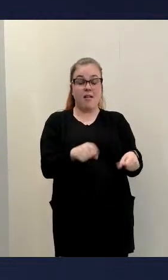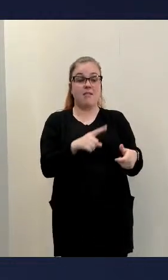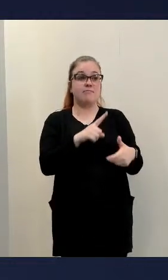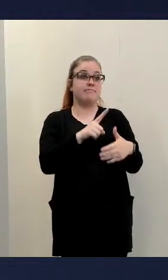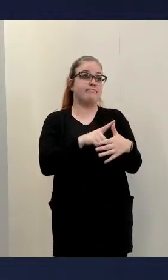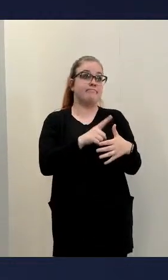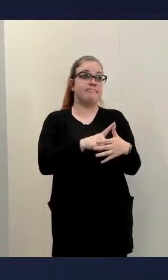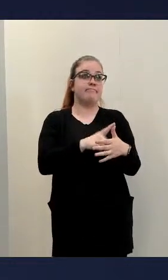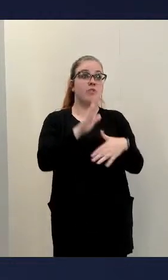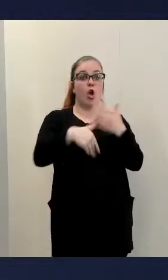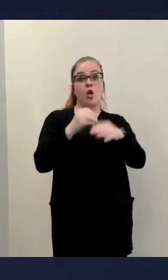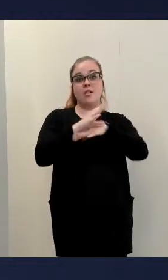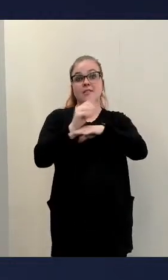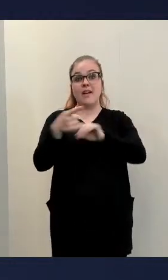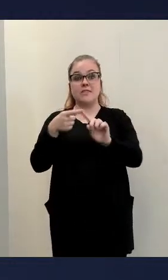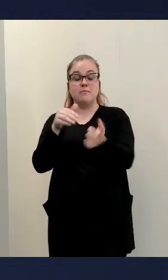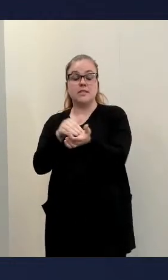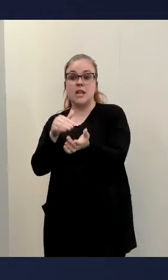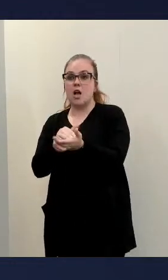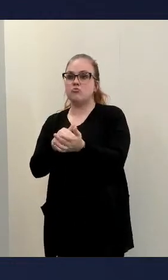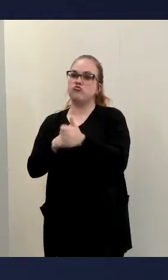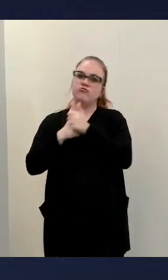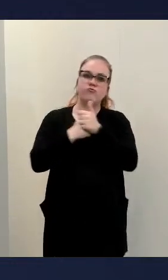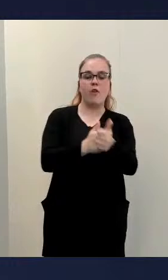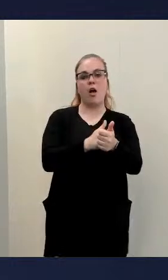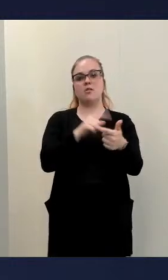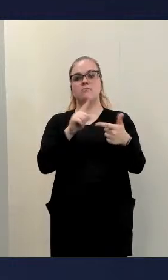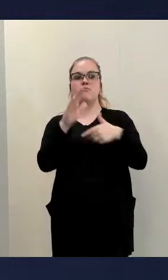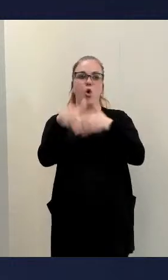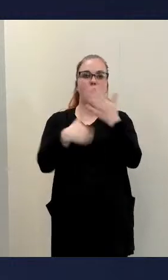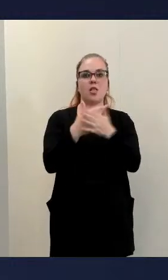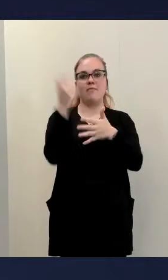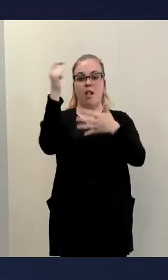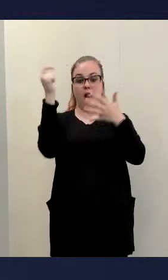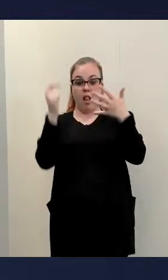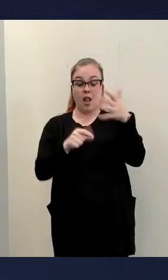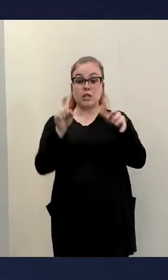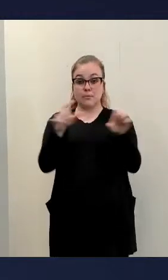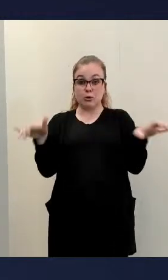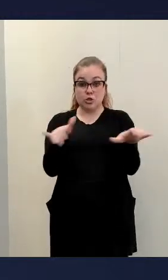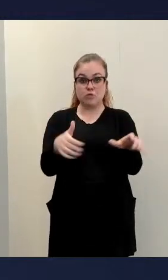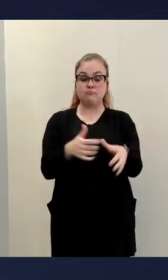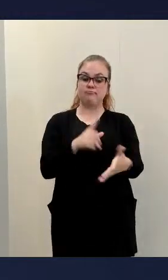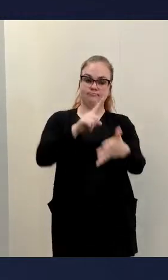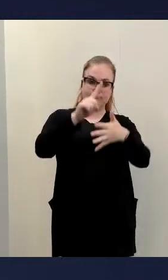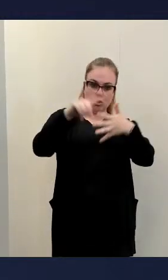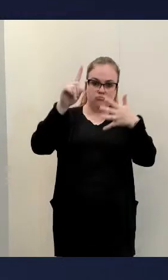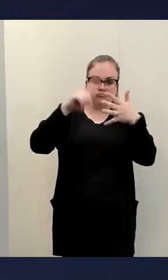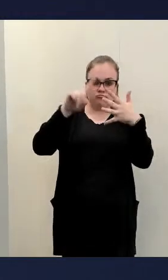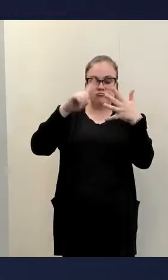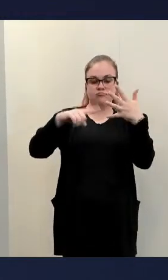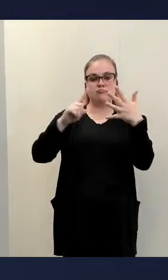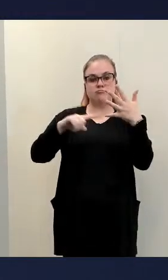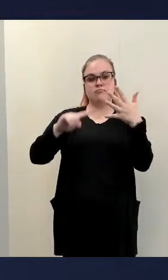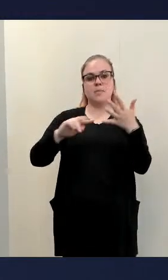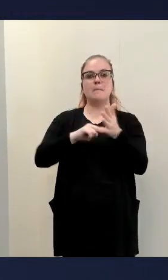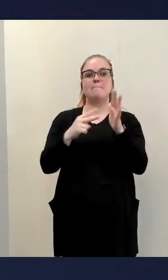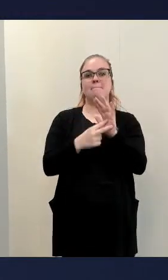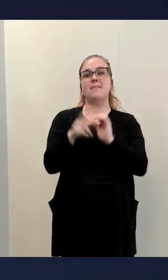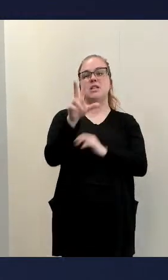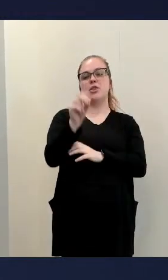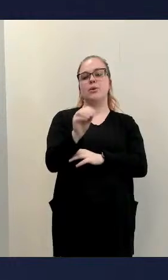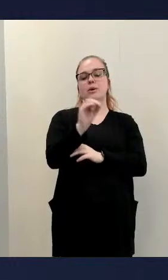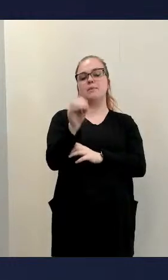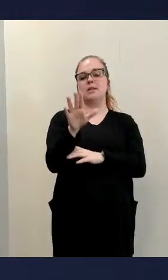the advice that the doctors gave you, you did all of the things that you were supposed to do, it would only account for 30%